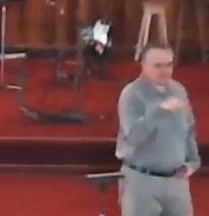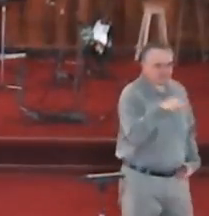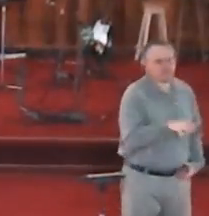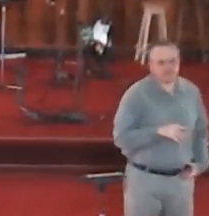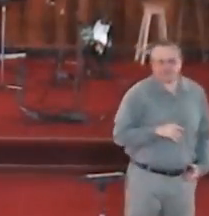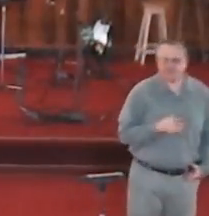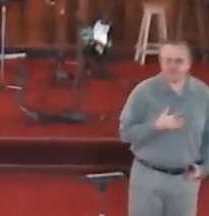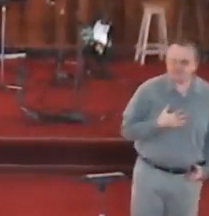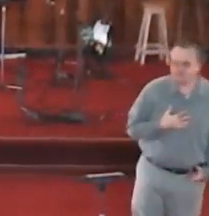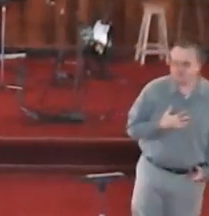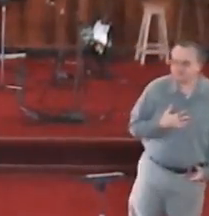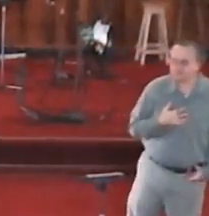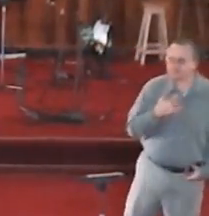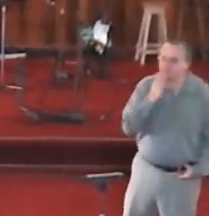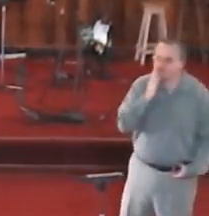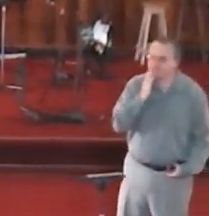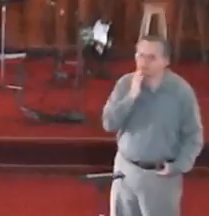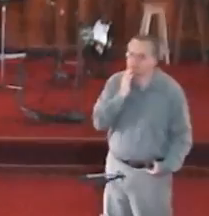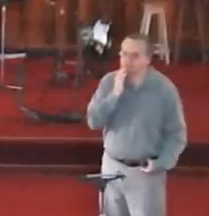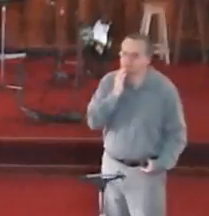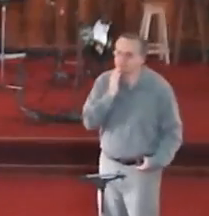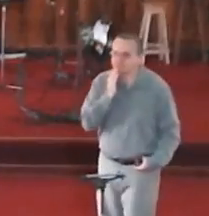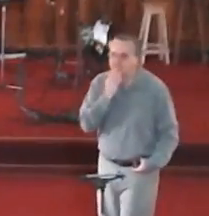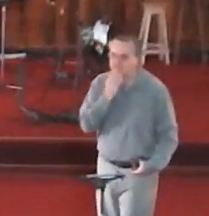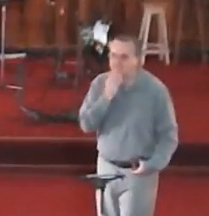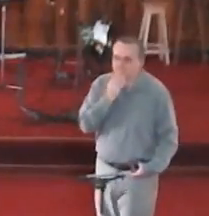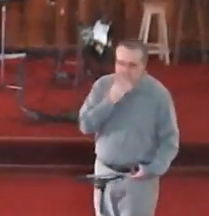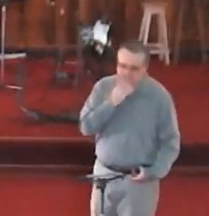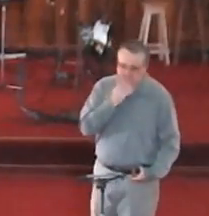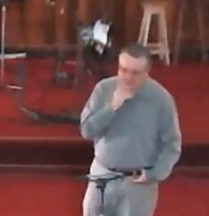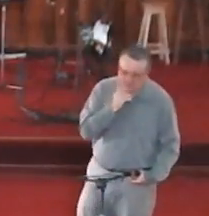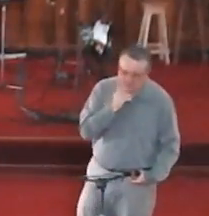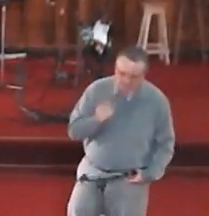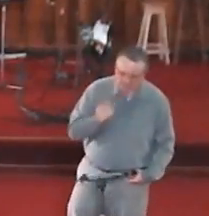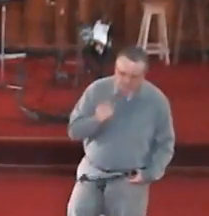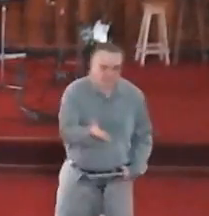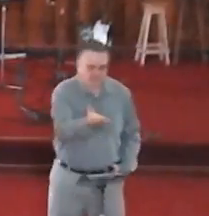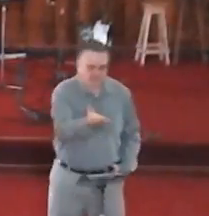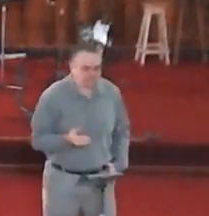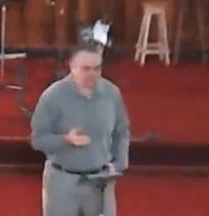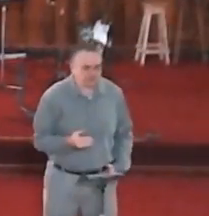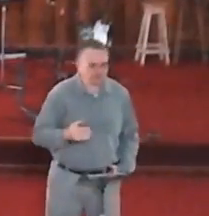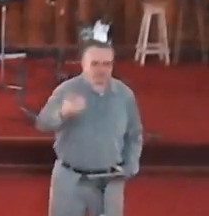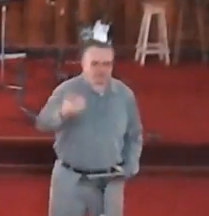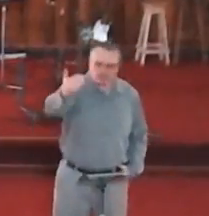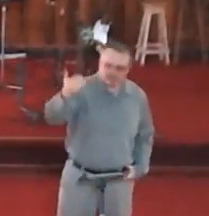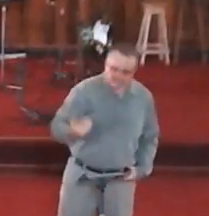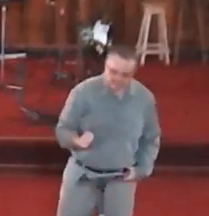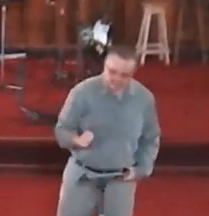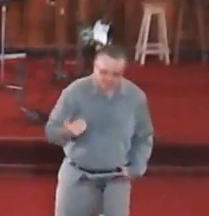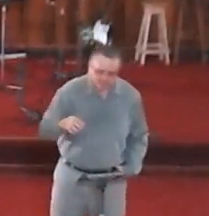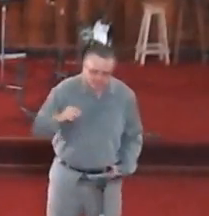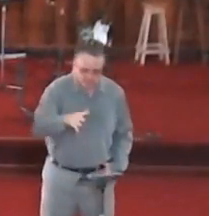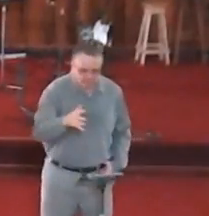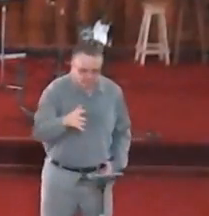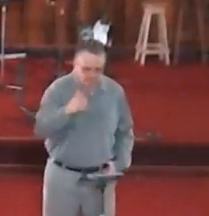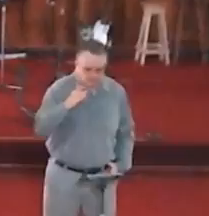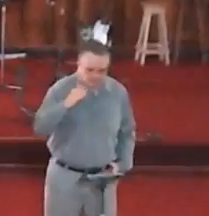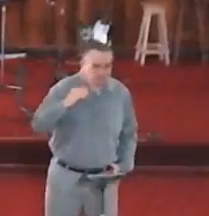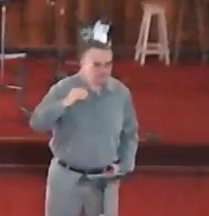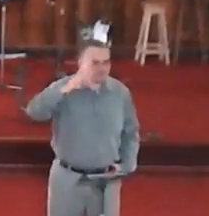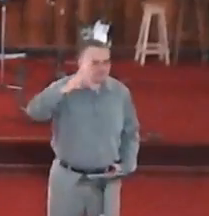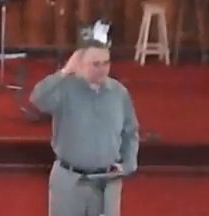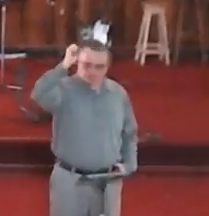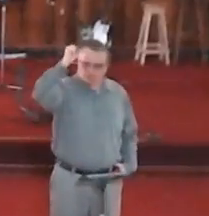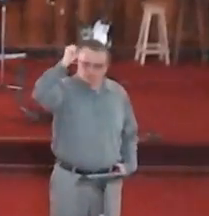los seguidores de Cristo. Saul hated the followers of Jesus and he persecuted the church. Y ahí en versículo 9, no lo voy a leer todo, versículo